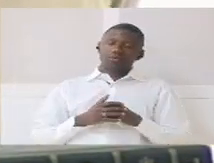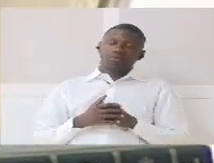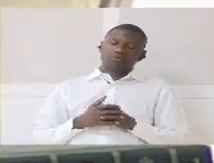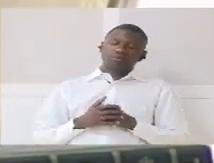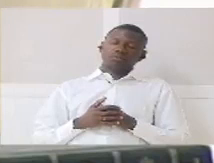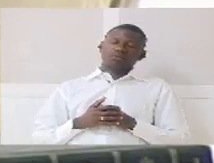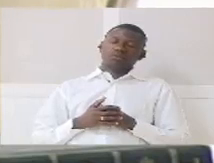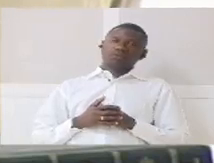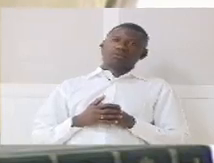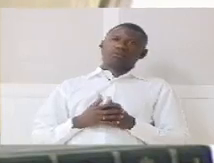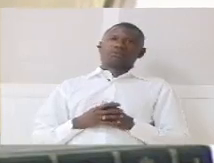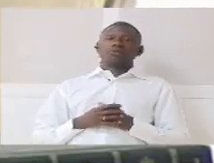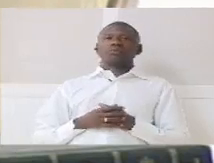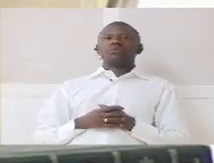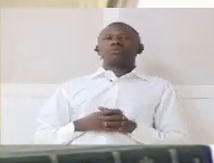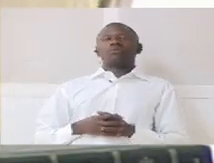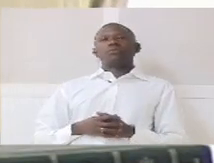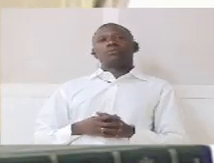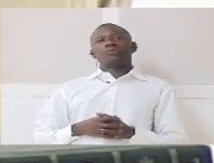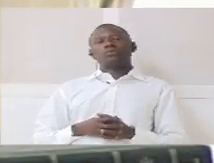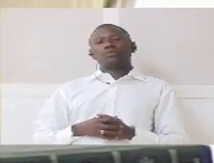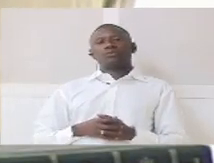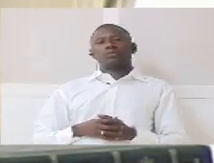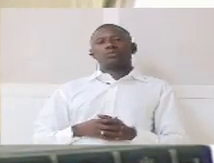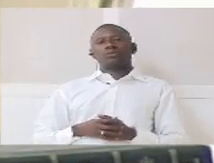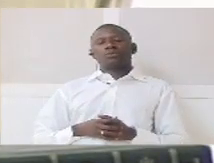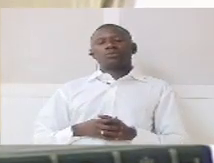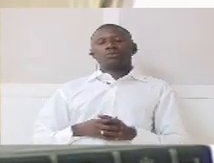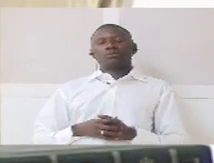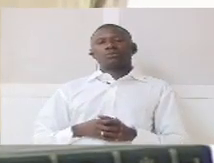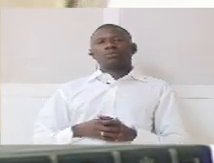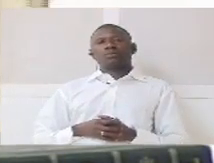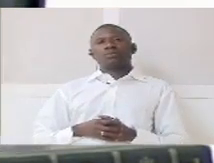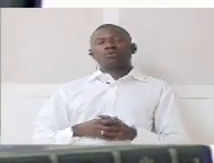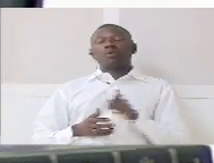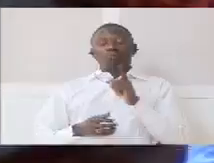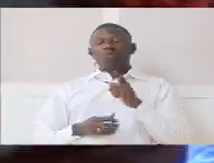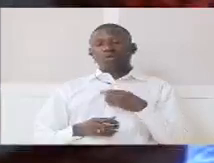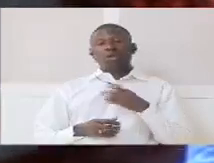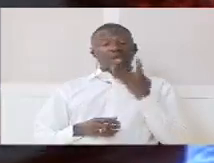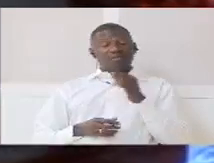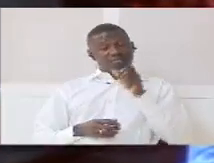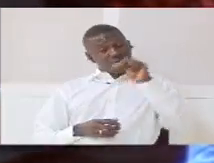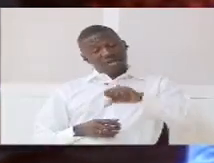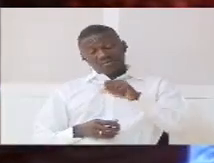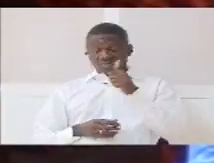this, those that are wicked are wicked. But the good ones are good.